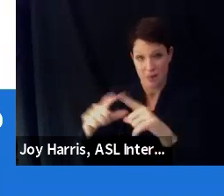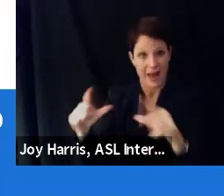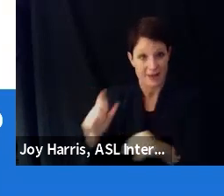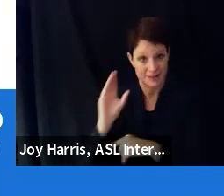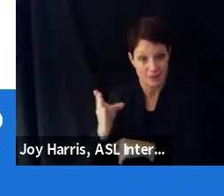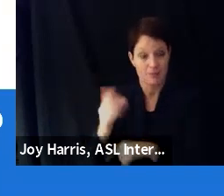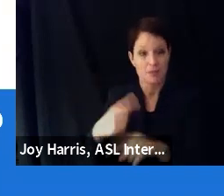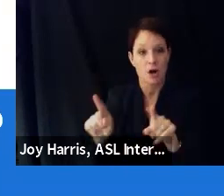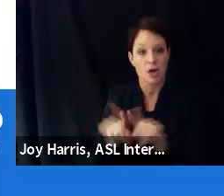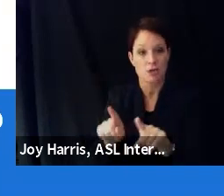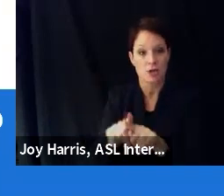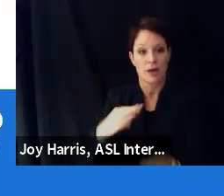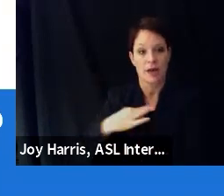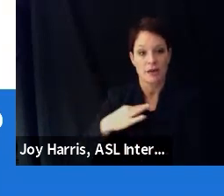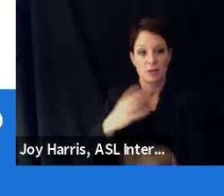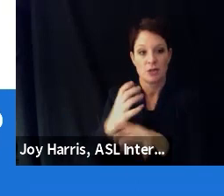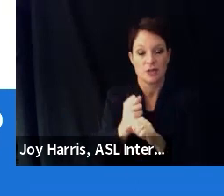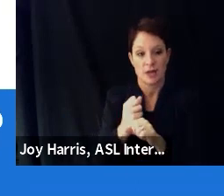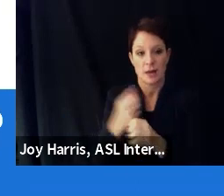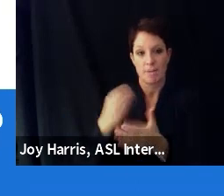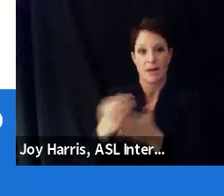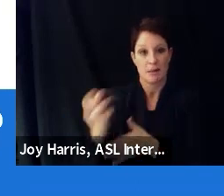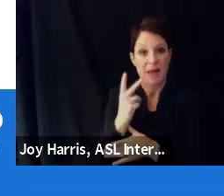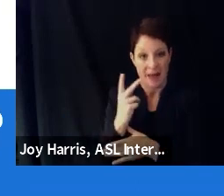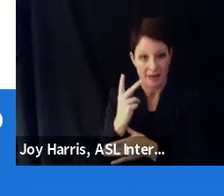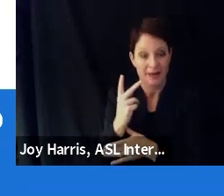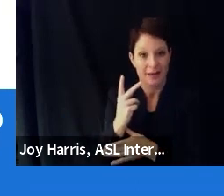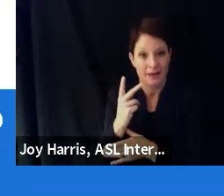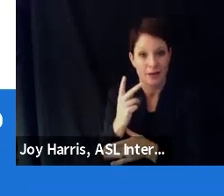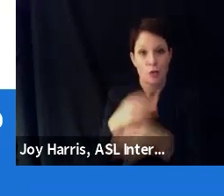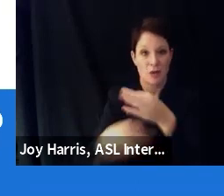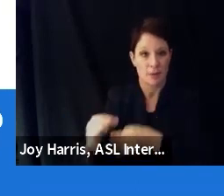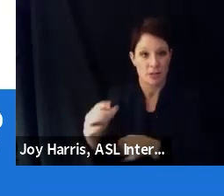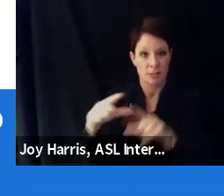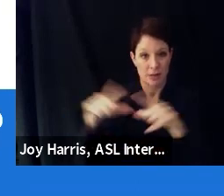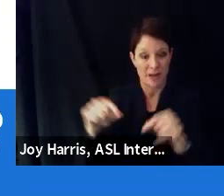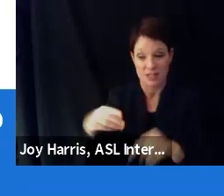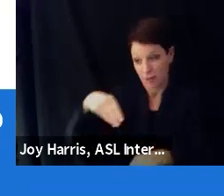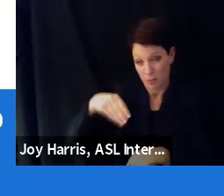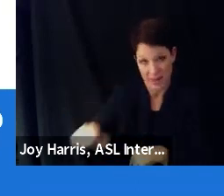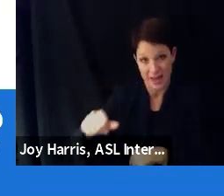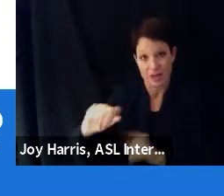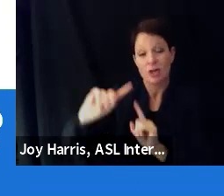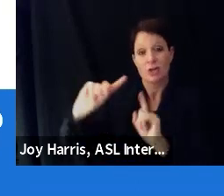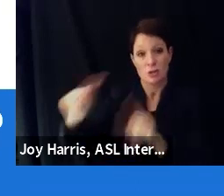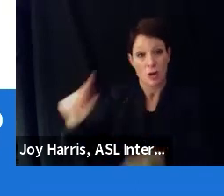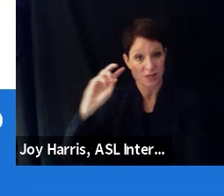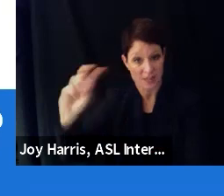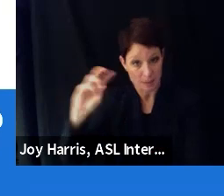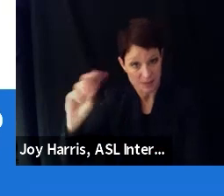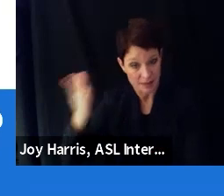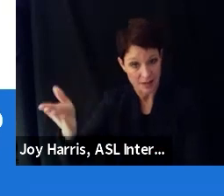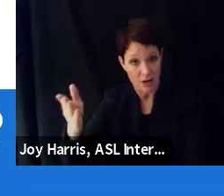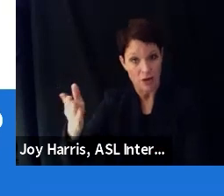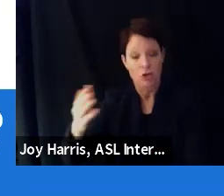also eligible to get like reimbursement passes. So if you got there and you paid to take a SEPTA there, you can get